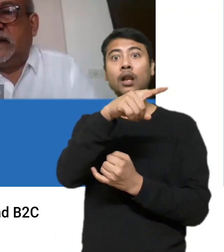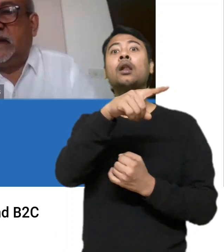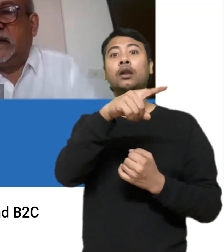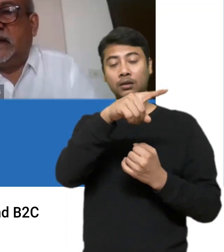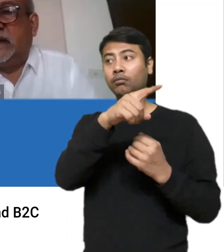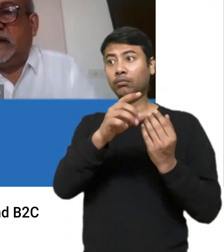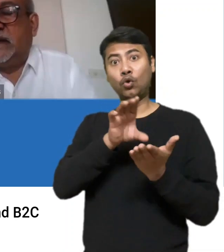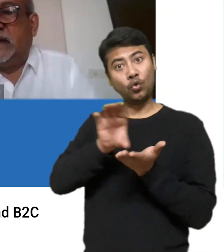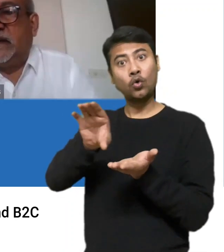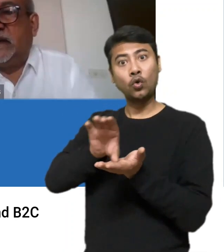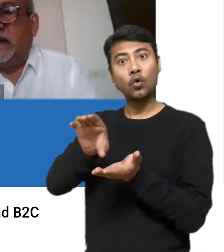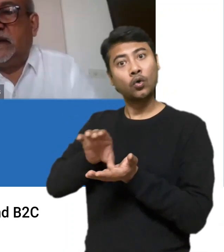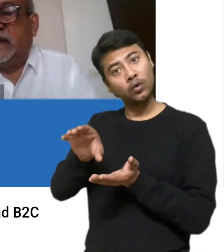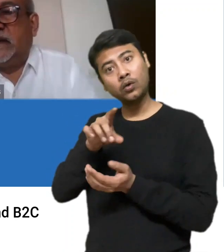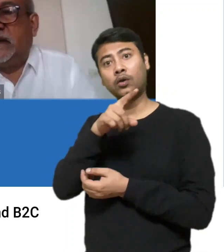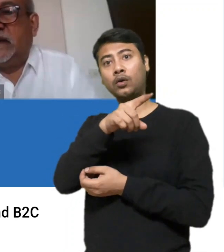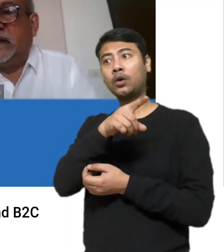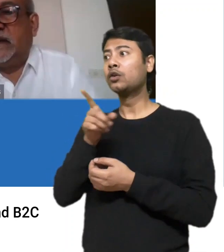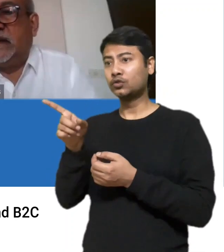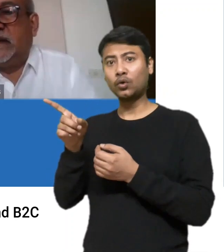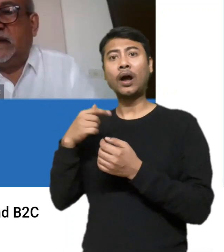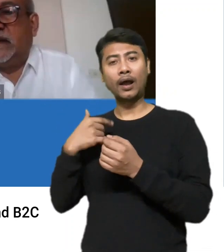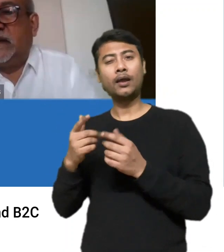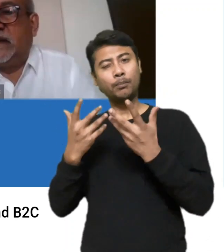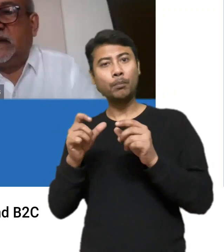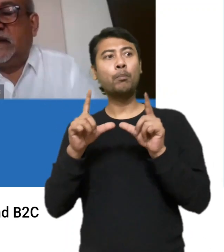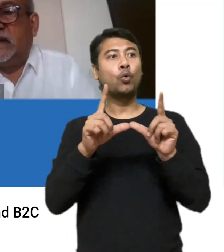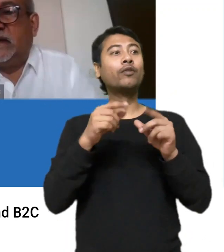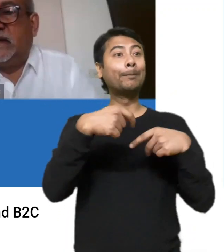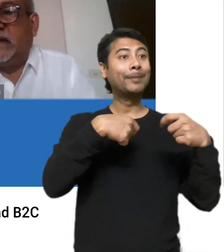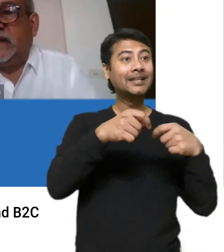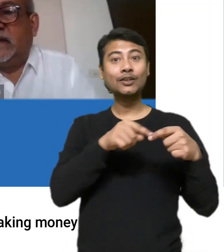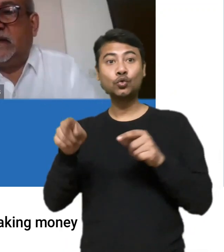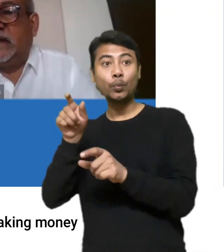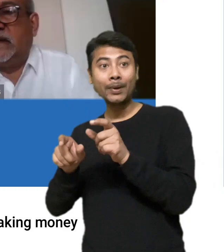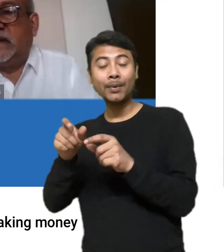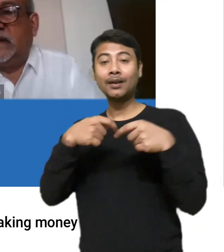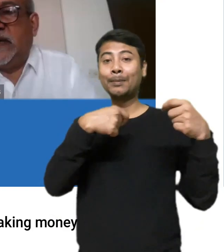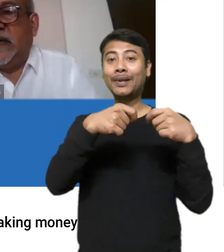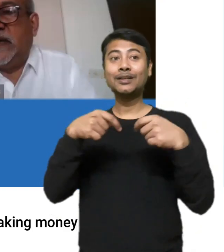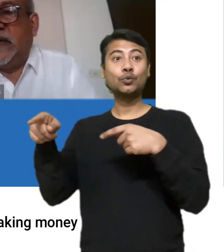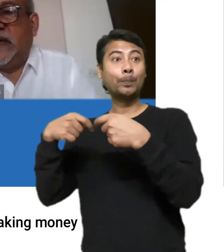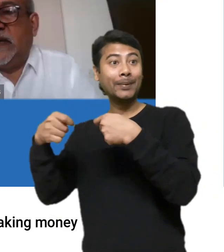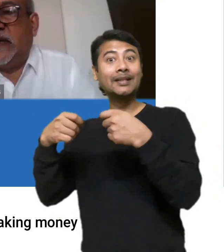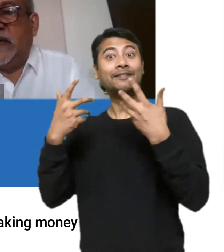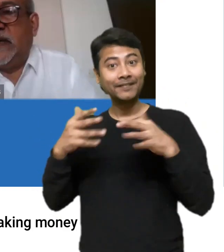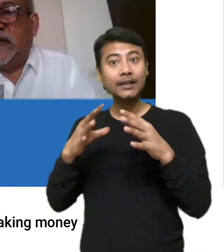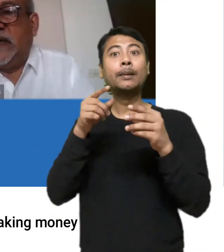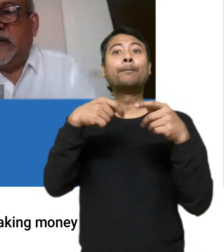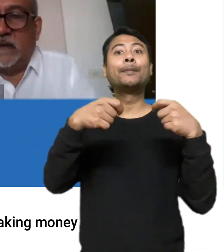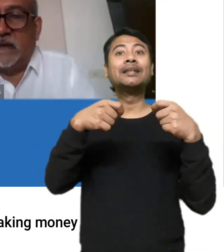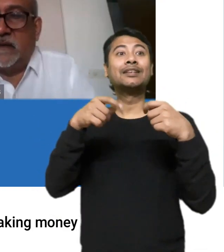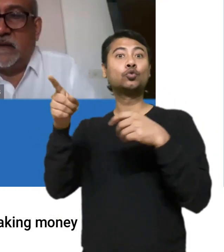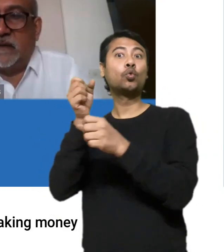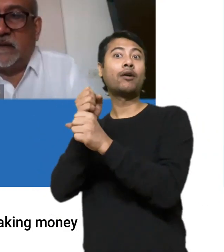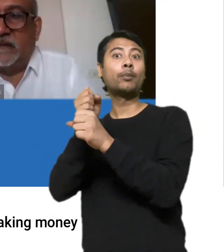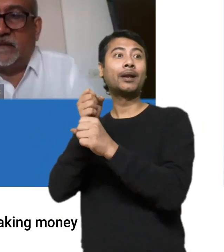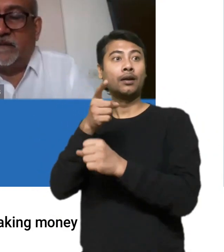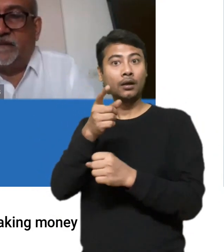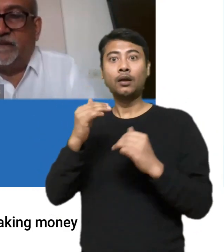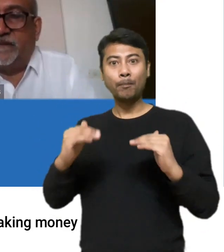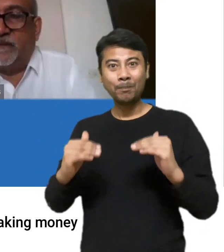B2B, B2C. They just need to scale up and this is the revenue model because the good Yes, thing is that yourself